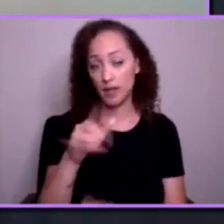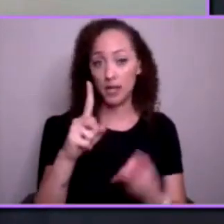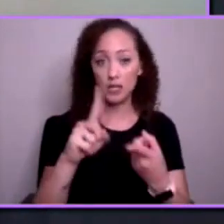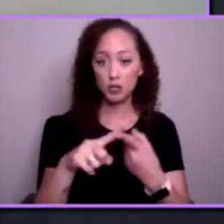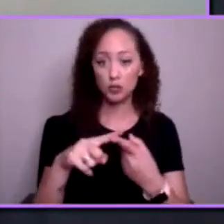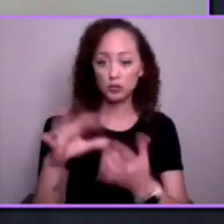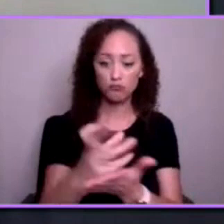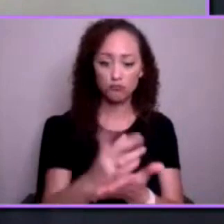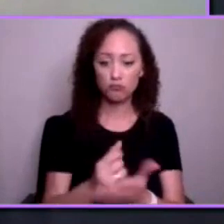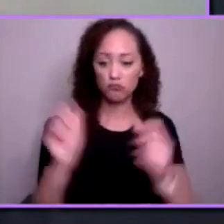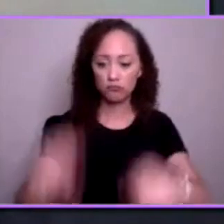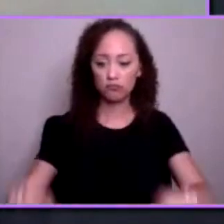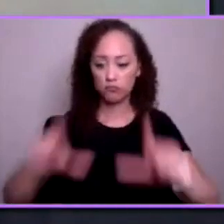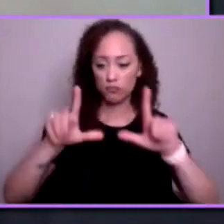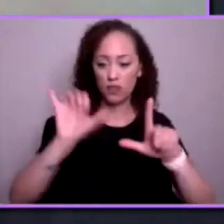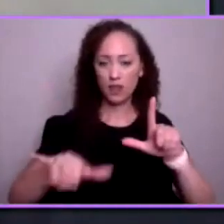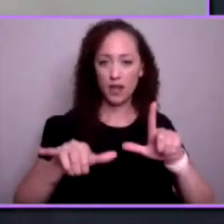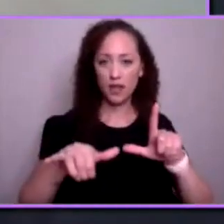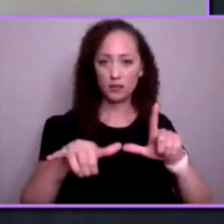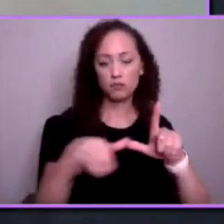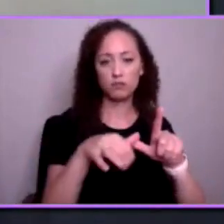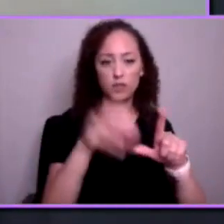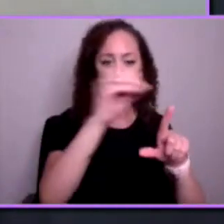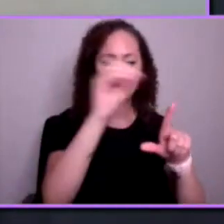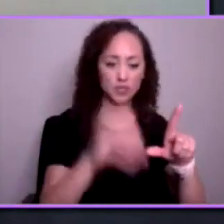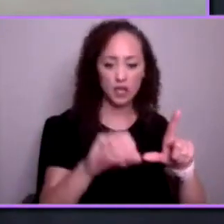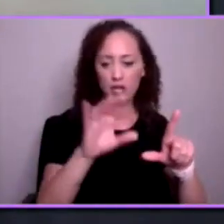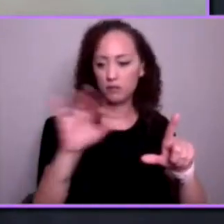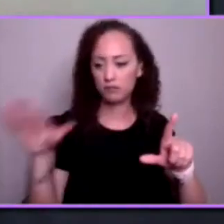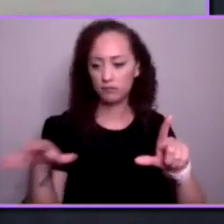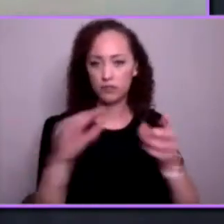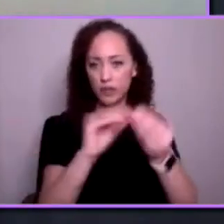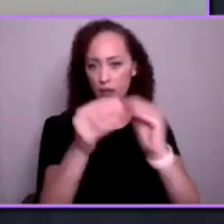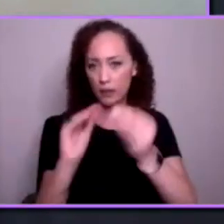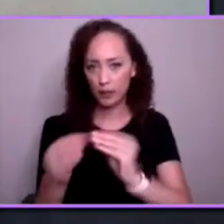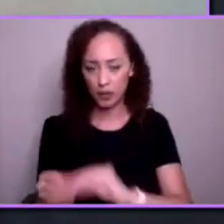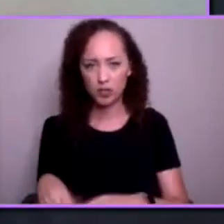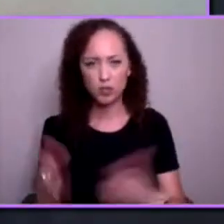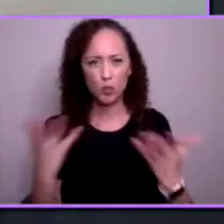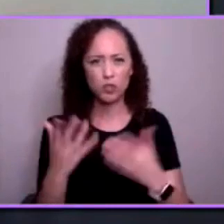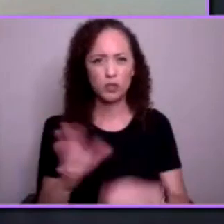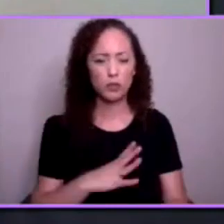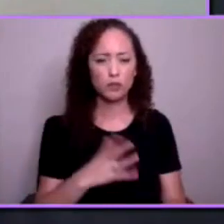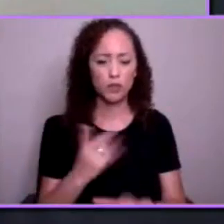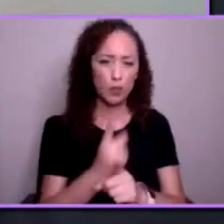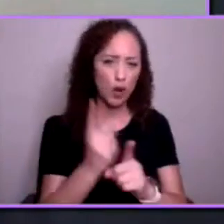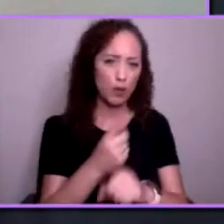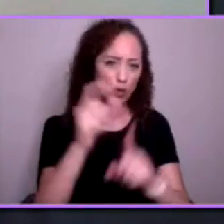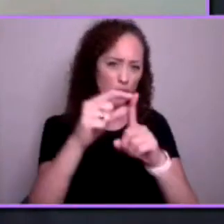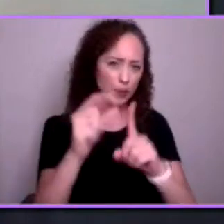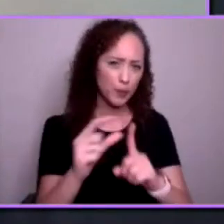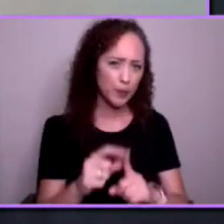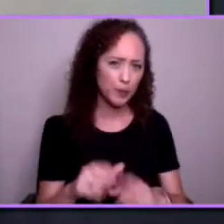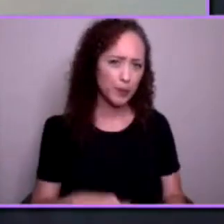categorize certain groups in terms of their race or ethnicity? What is the proper terminology? This guide in particular gets updated